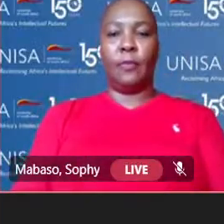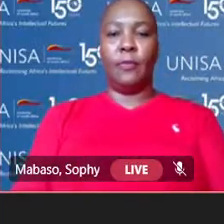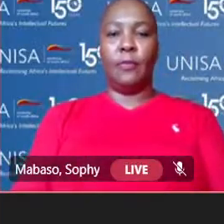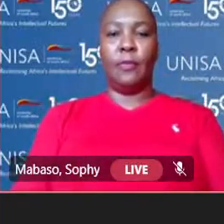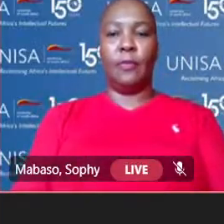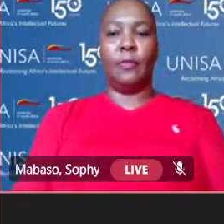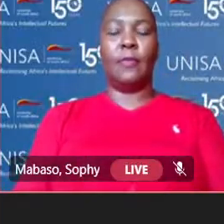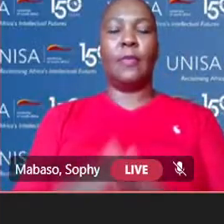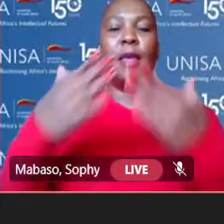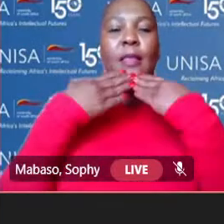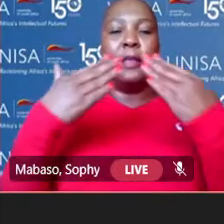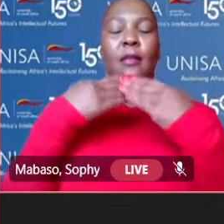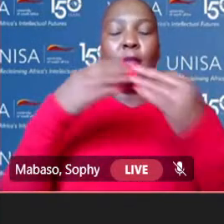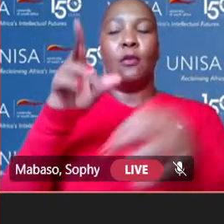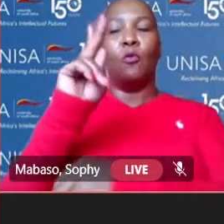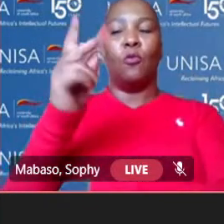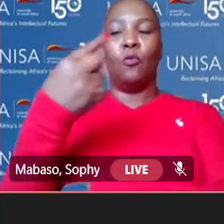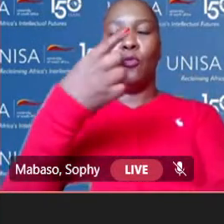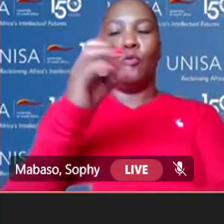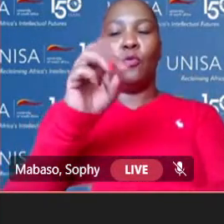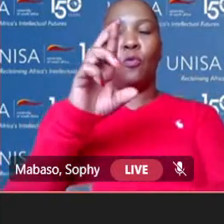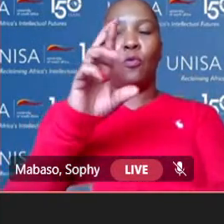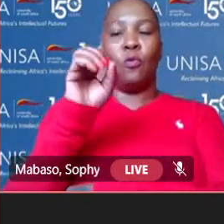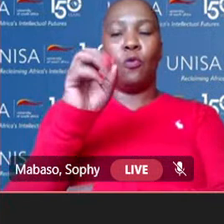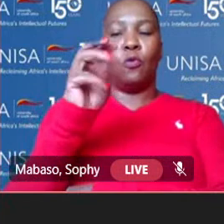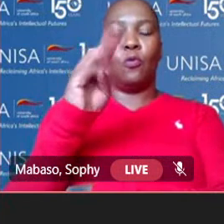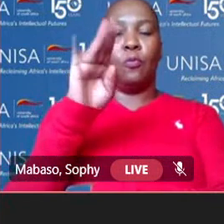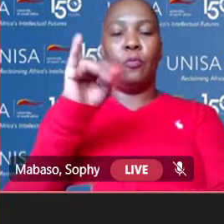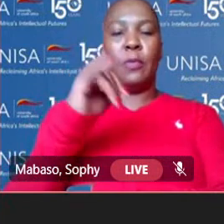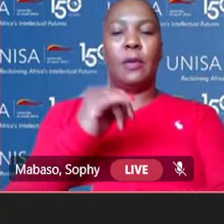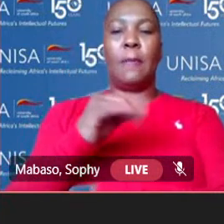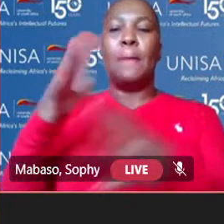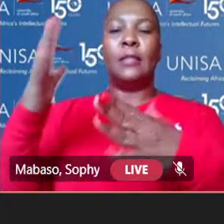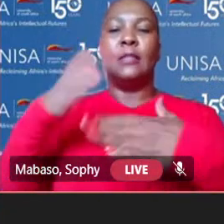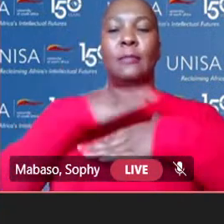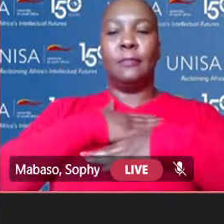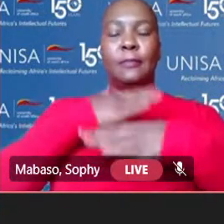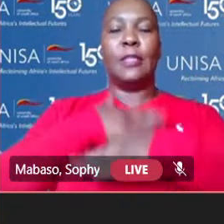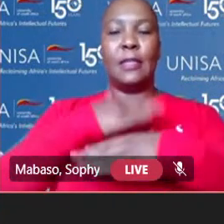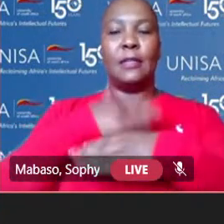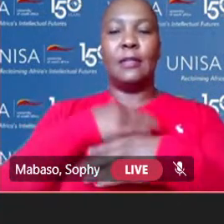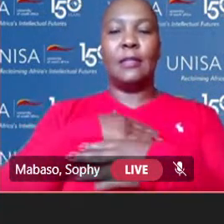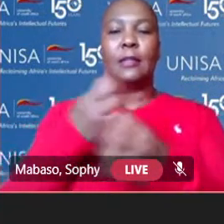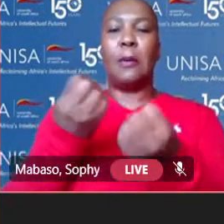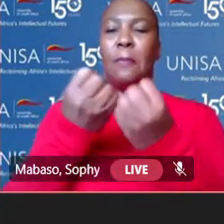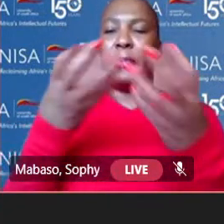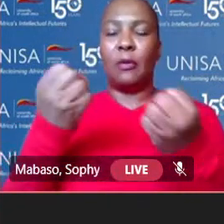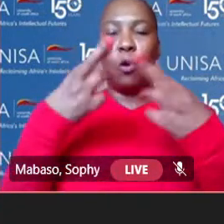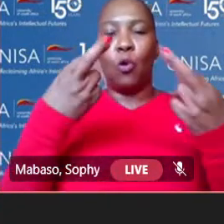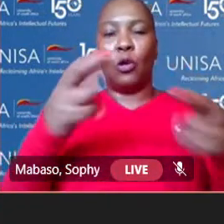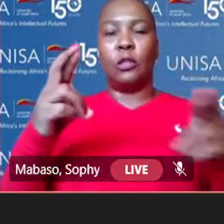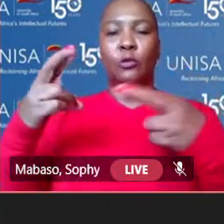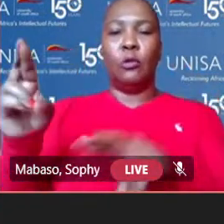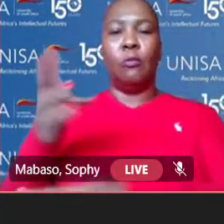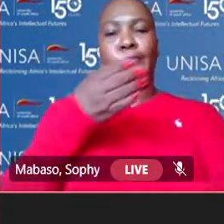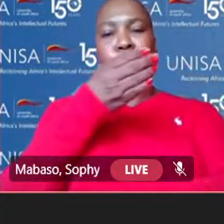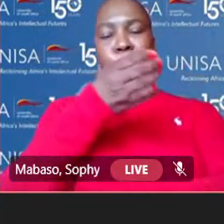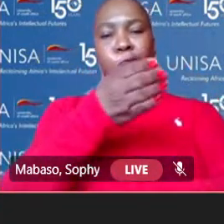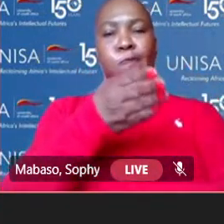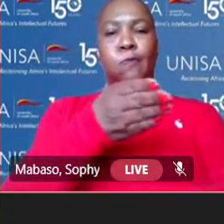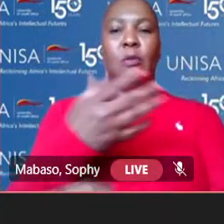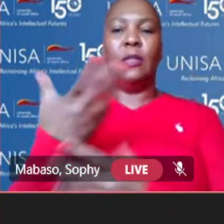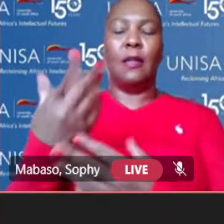Thank you, Mr. Krombe, much appreciated. So students, there you have it. There is lots of resources sitting there,